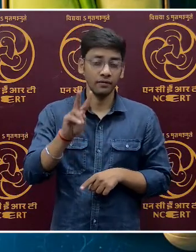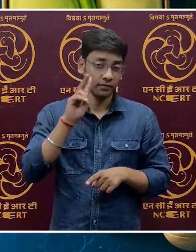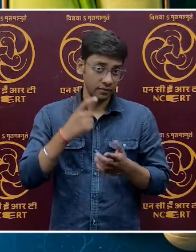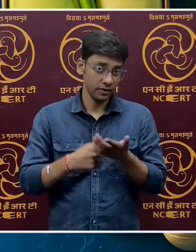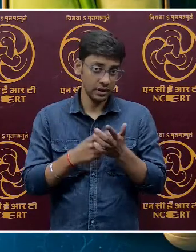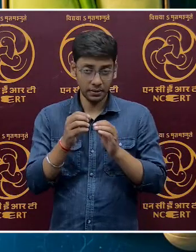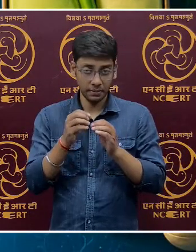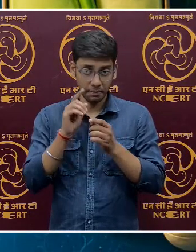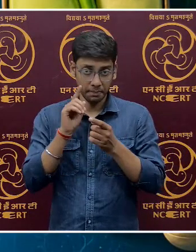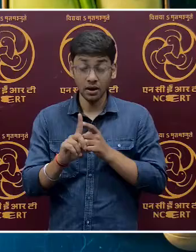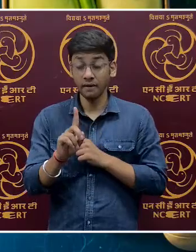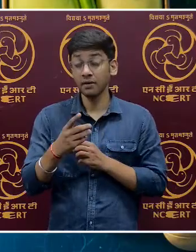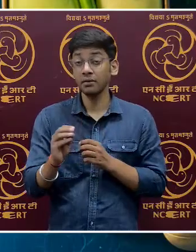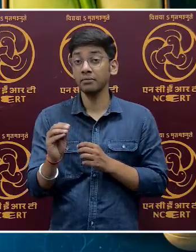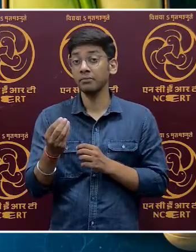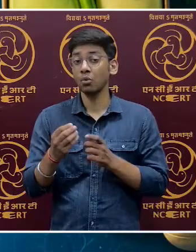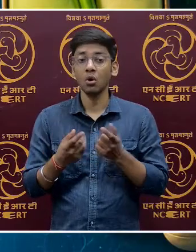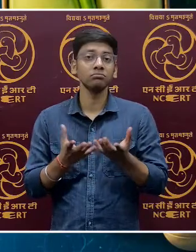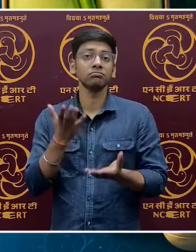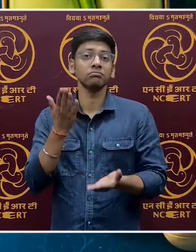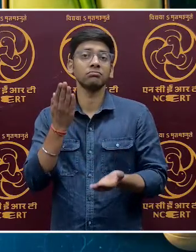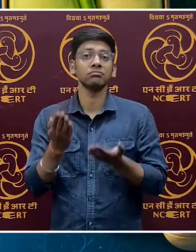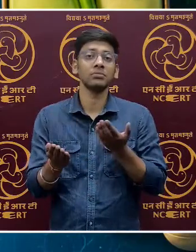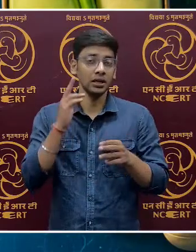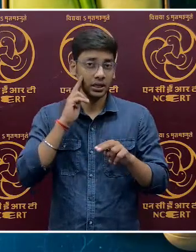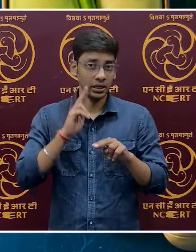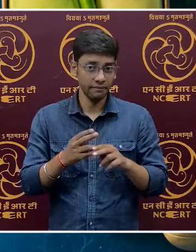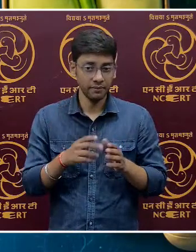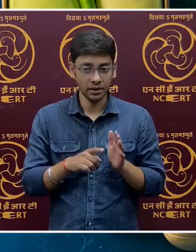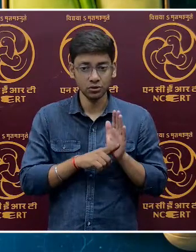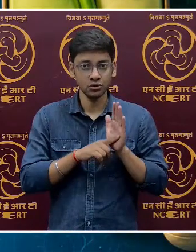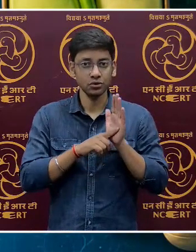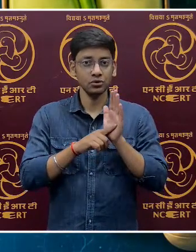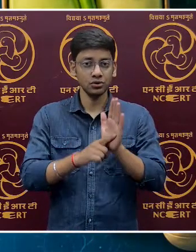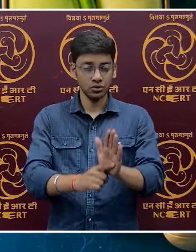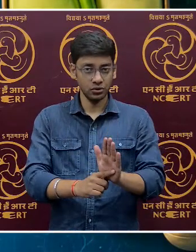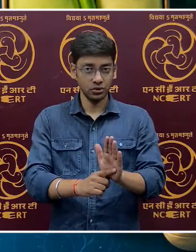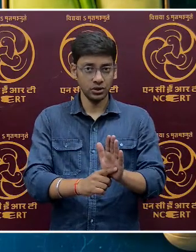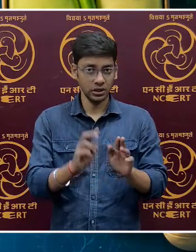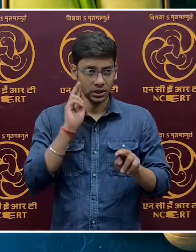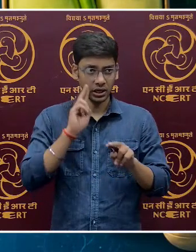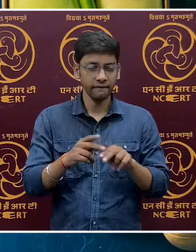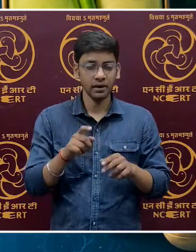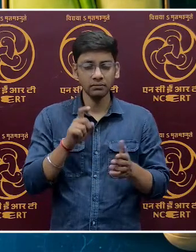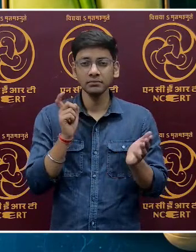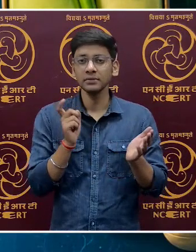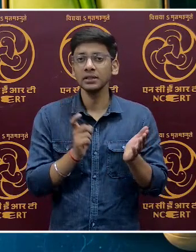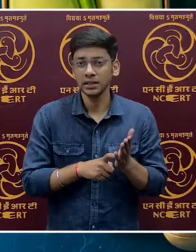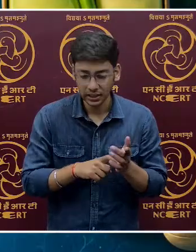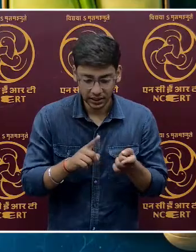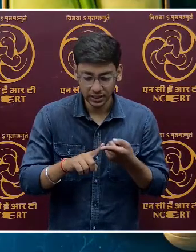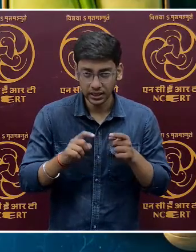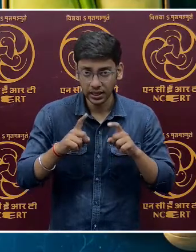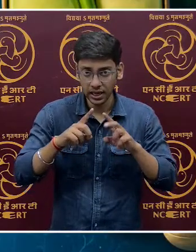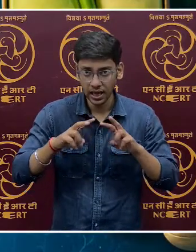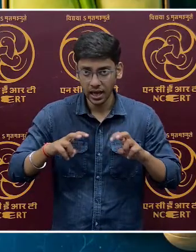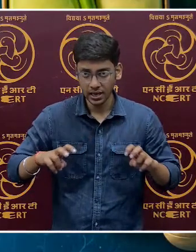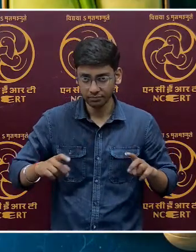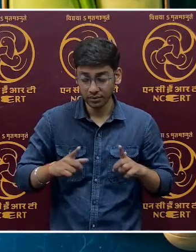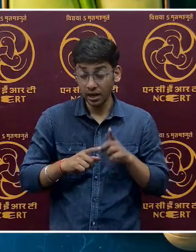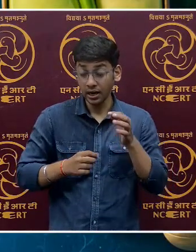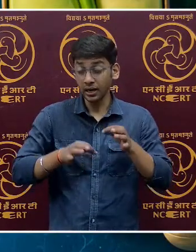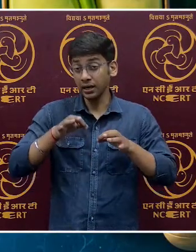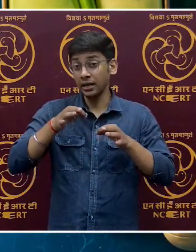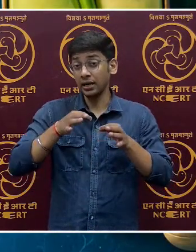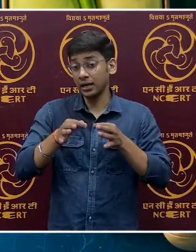And finally, one more comparison. So if I can show you over here, if you are going to click on the explore detail, you can able